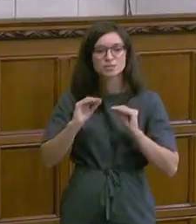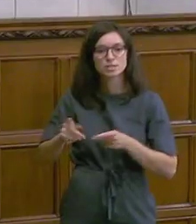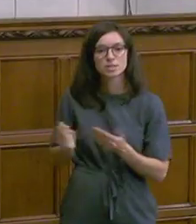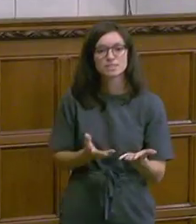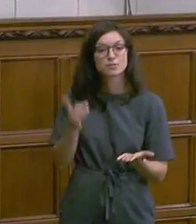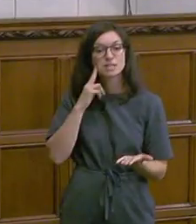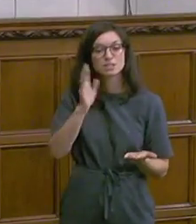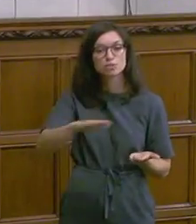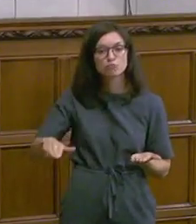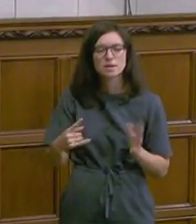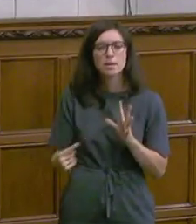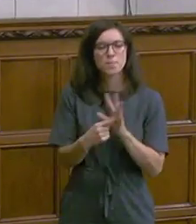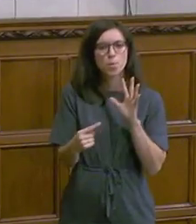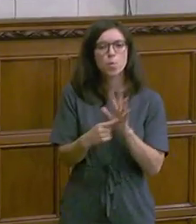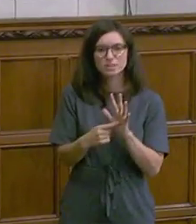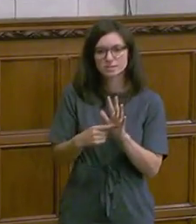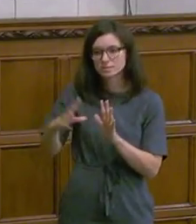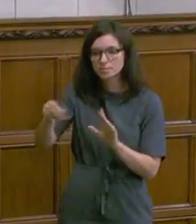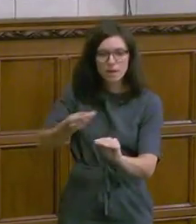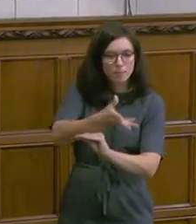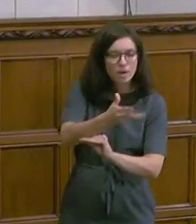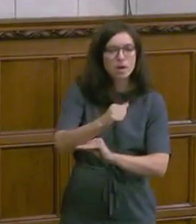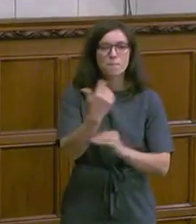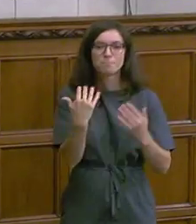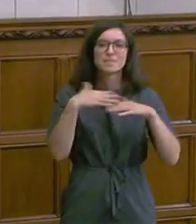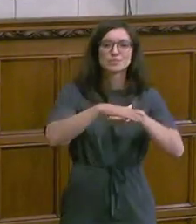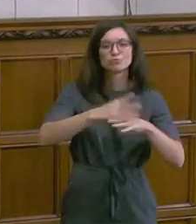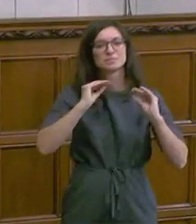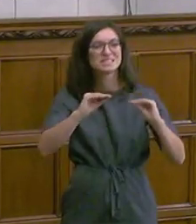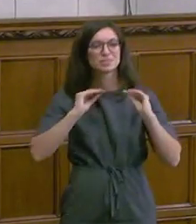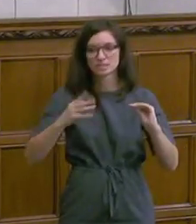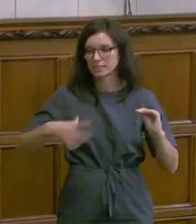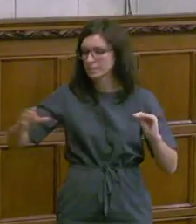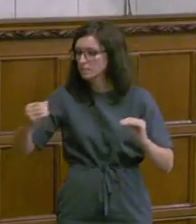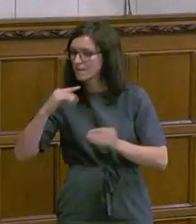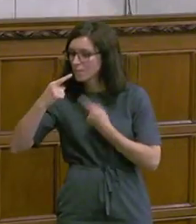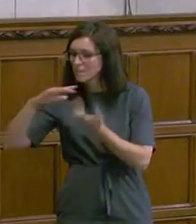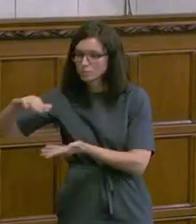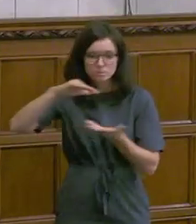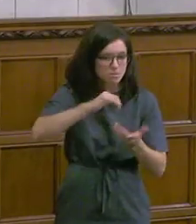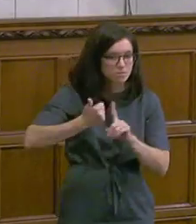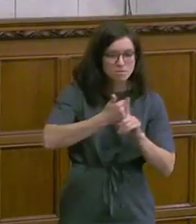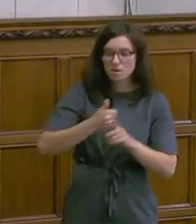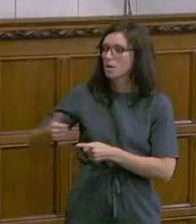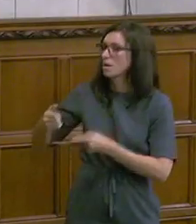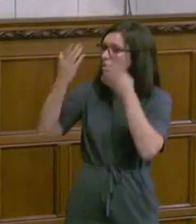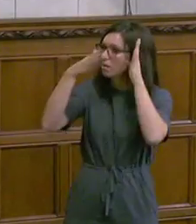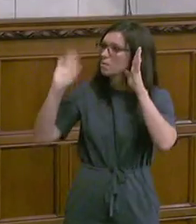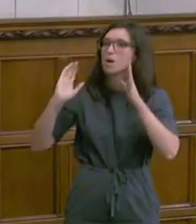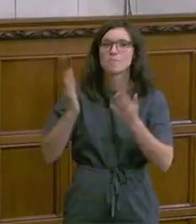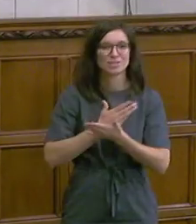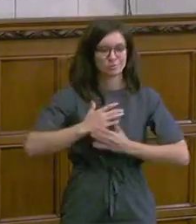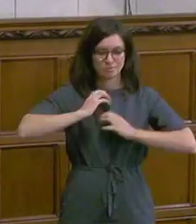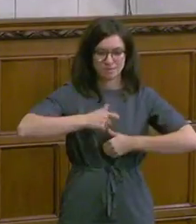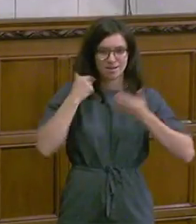a crucial role in advising mainstream teachers and ensuring that the needs of deaf children are